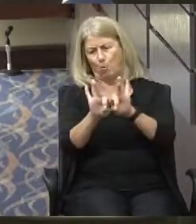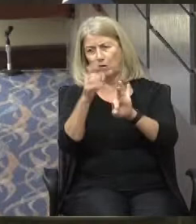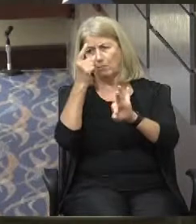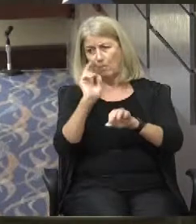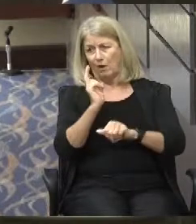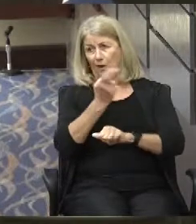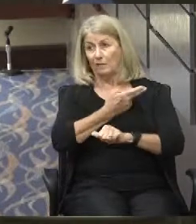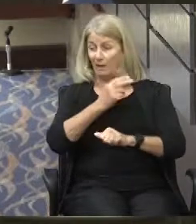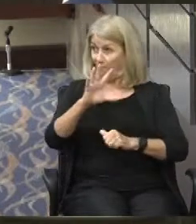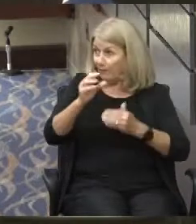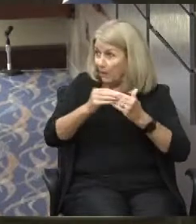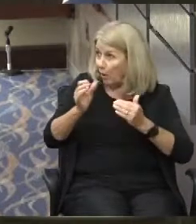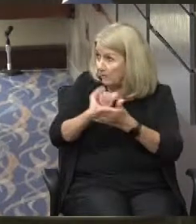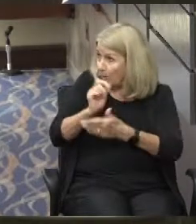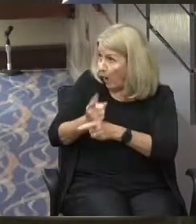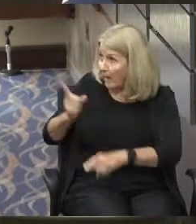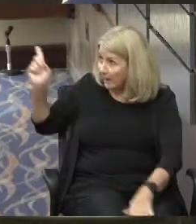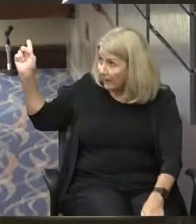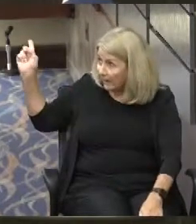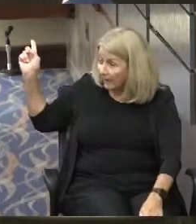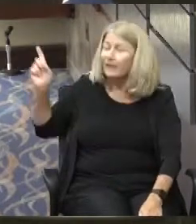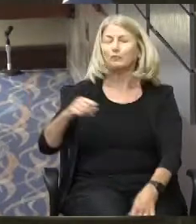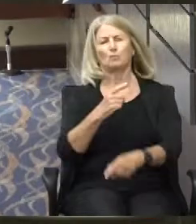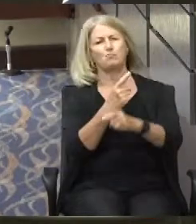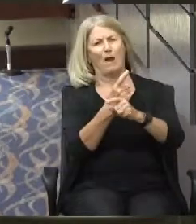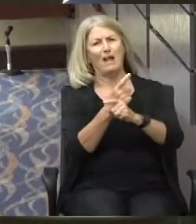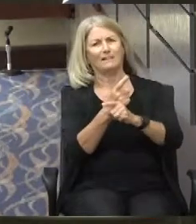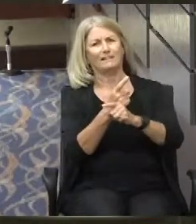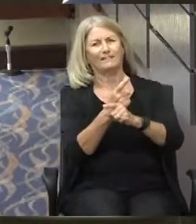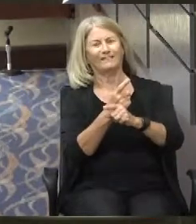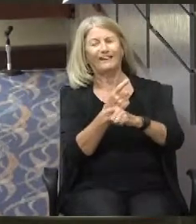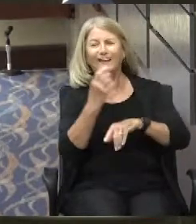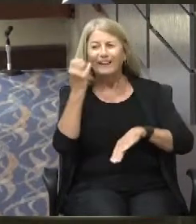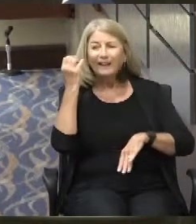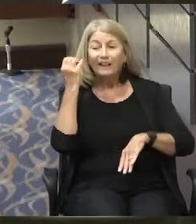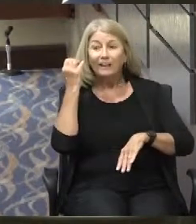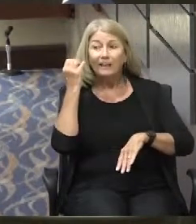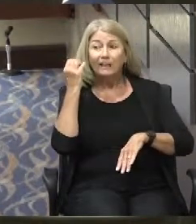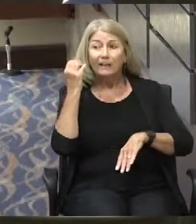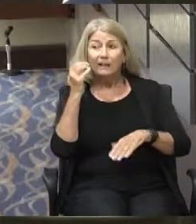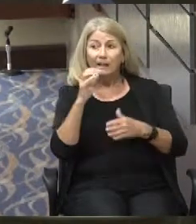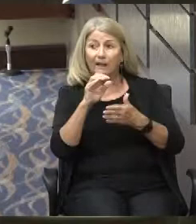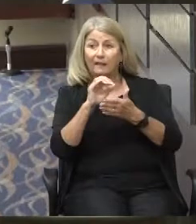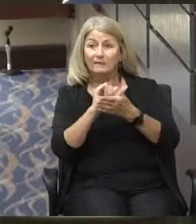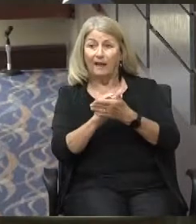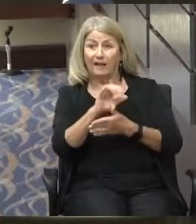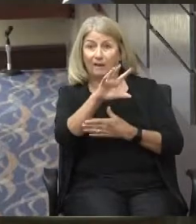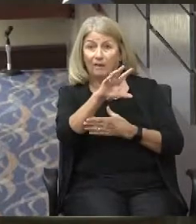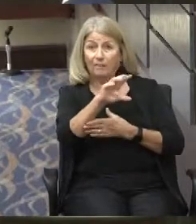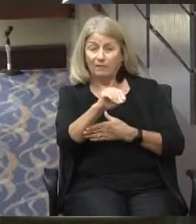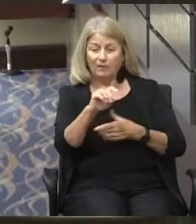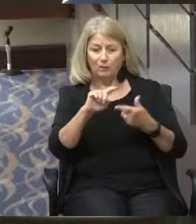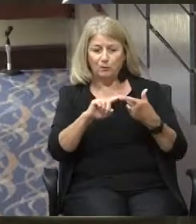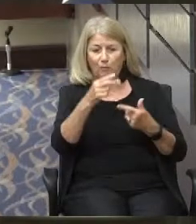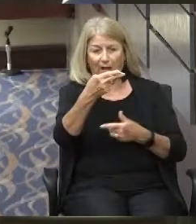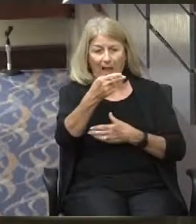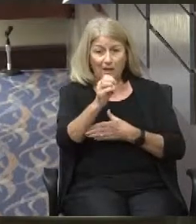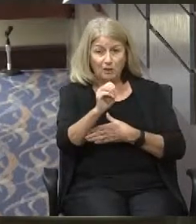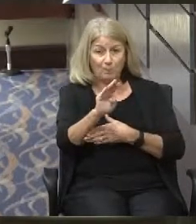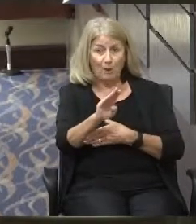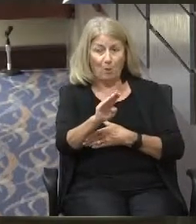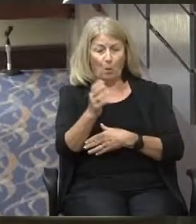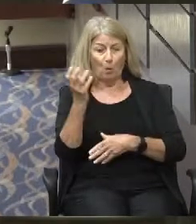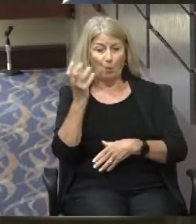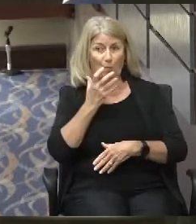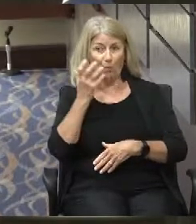$50, Deidre, is that right? That is correct. Is it particular to a vendor or? $50 to HEB. There you go.